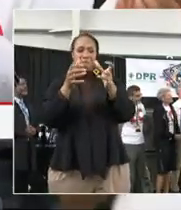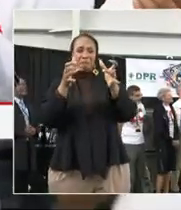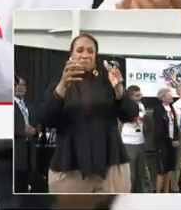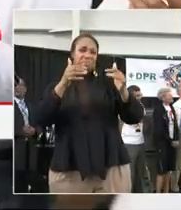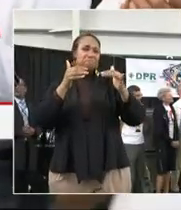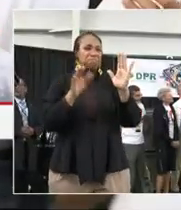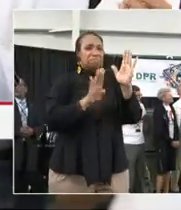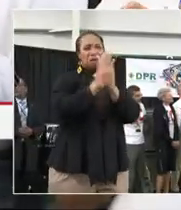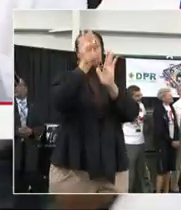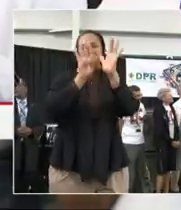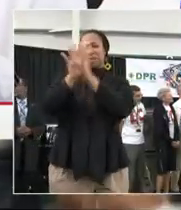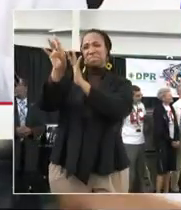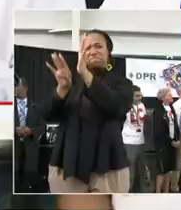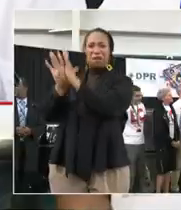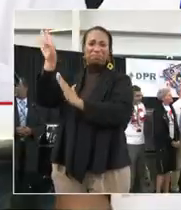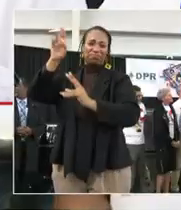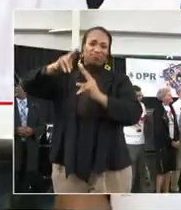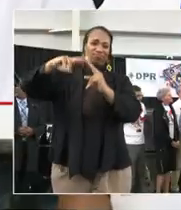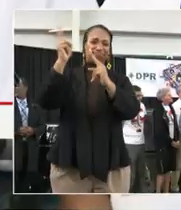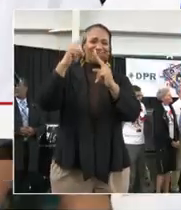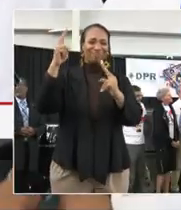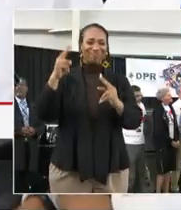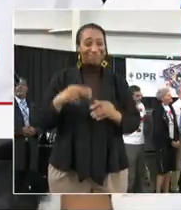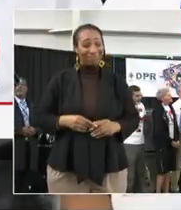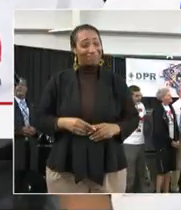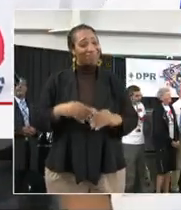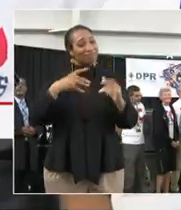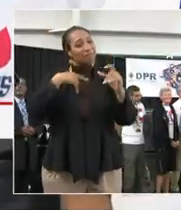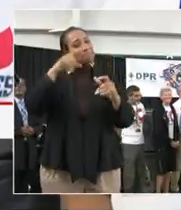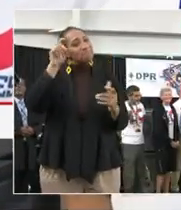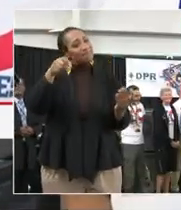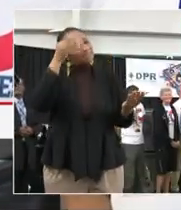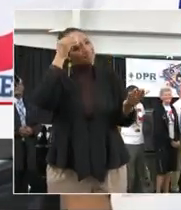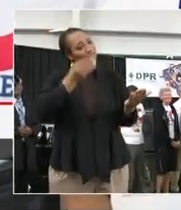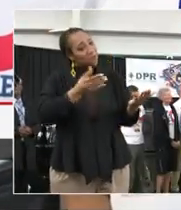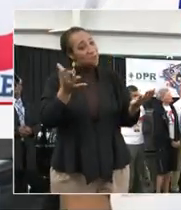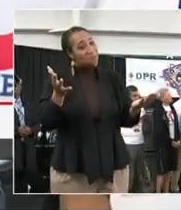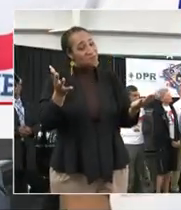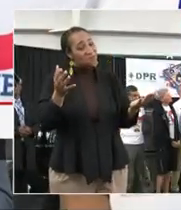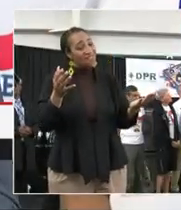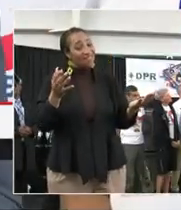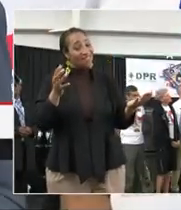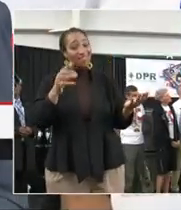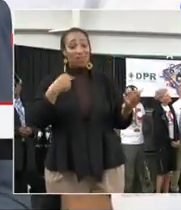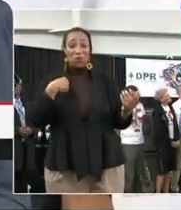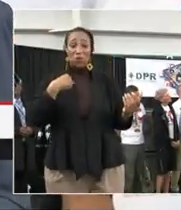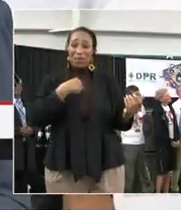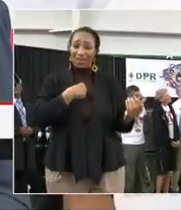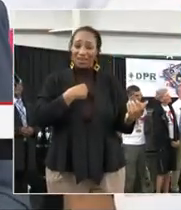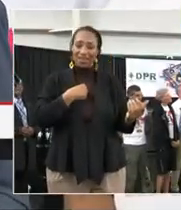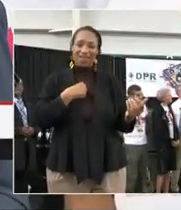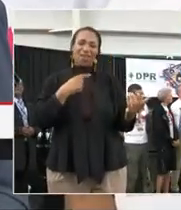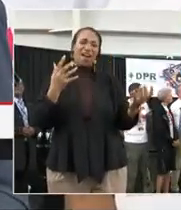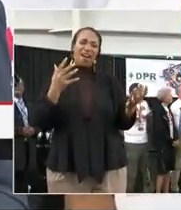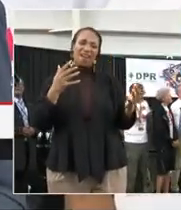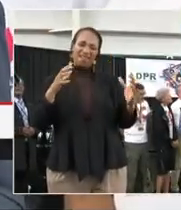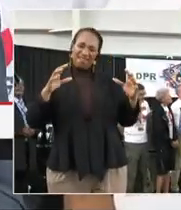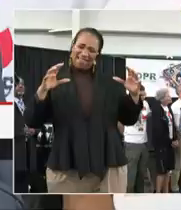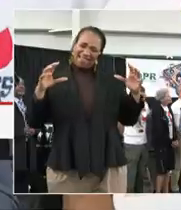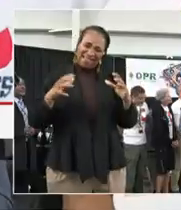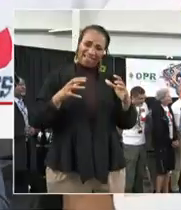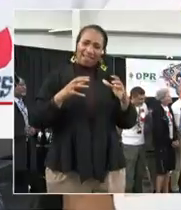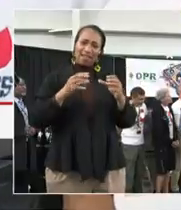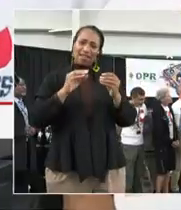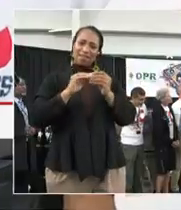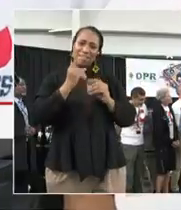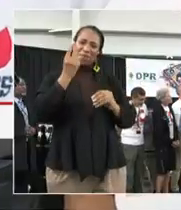I gotta tell you that we are the only place in the region where